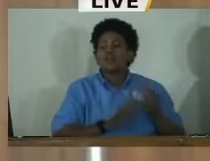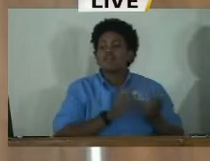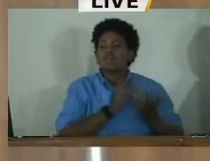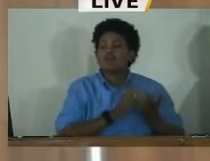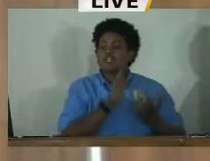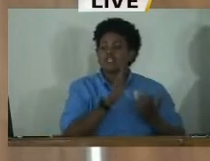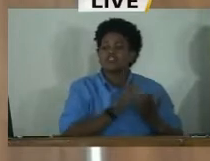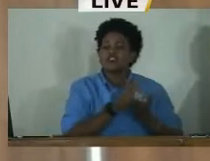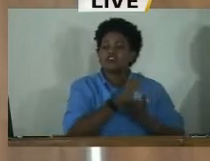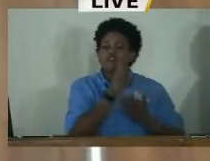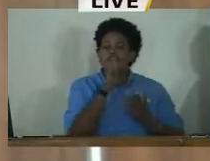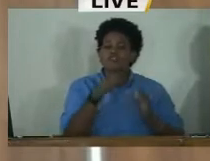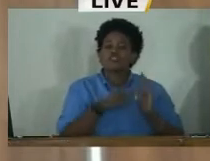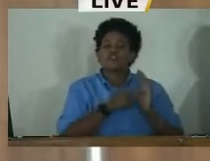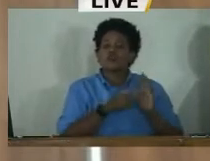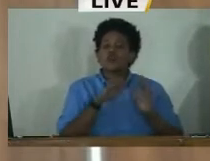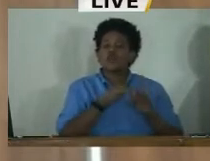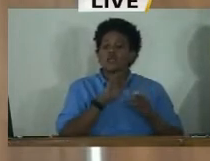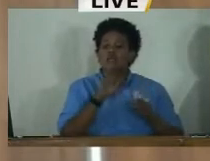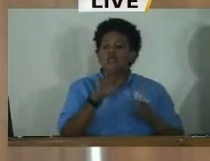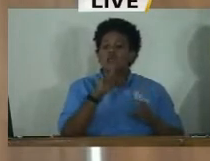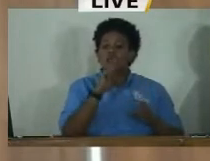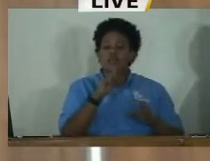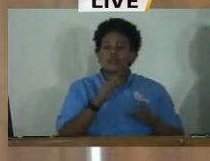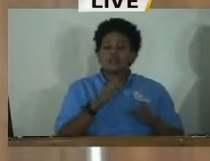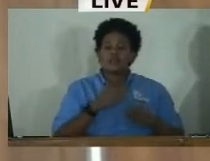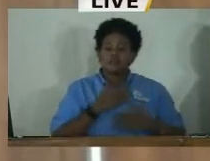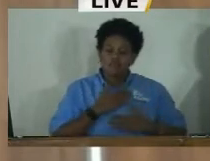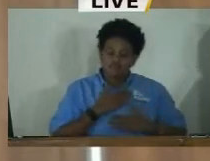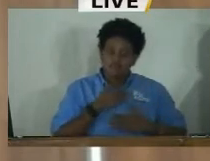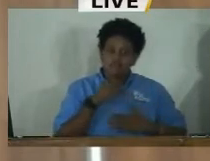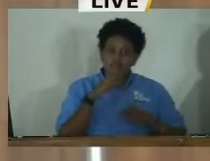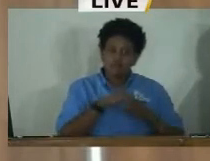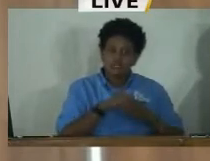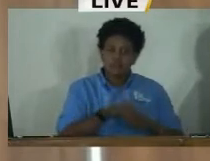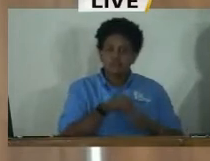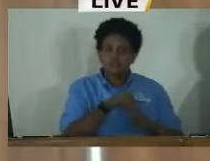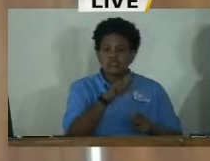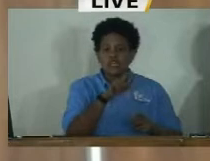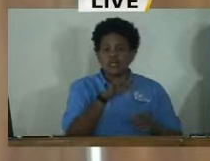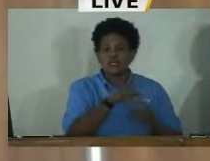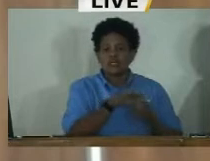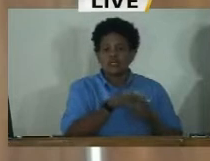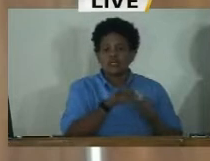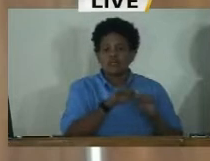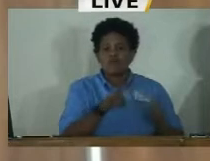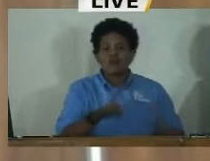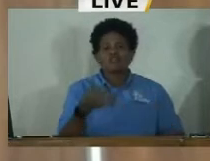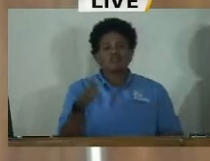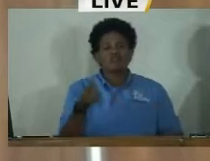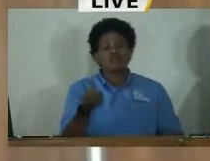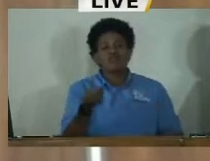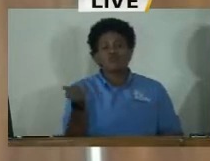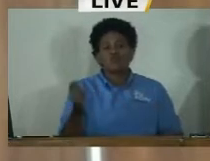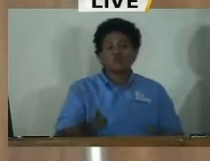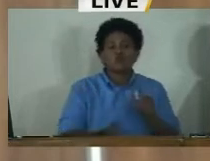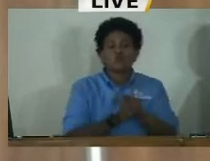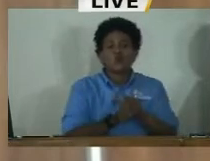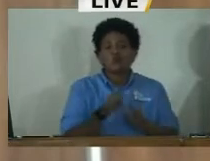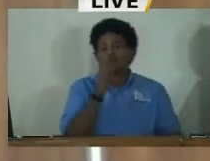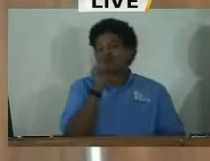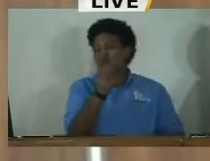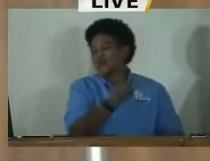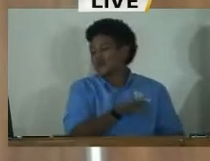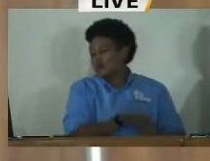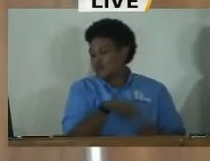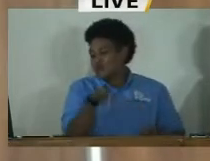survival showed in their apathetic participation in our democracy. These attitudes weren't unique